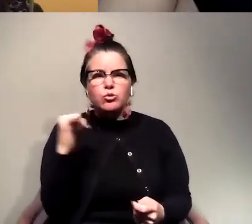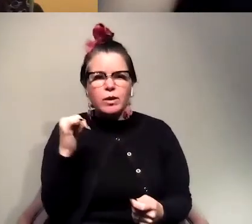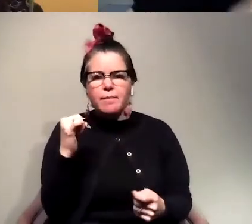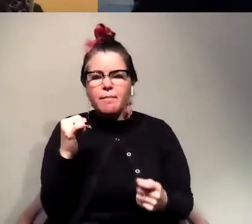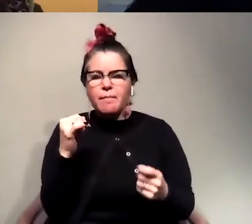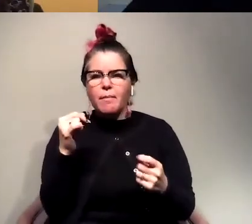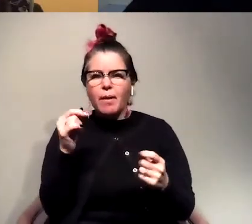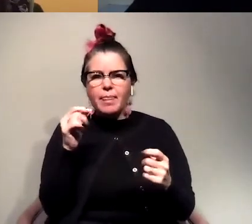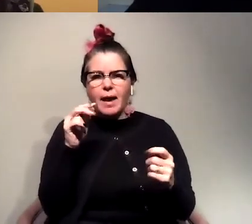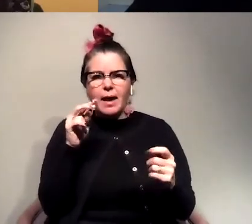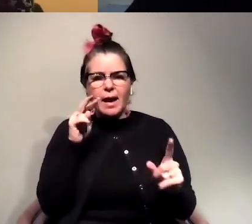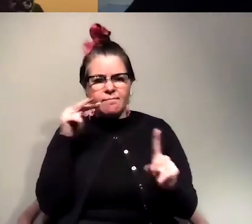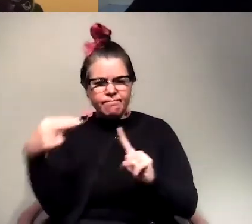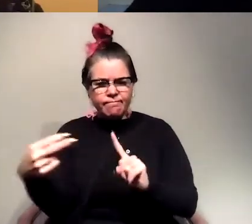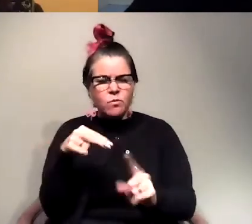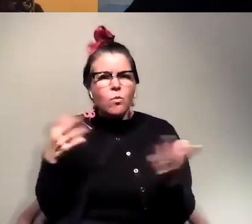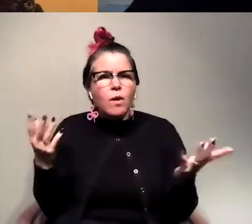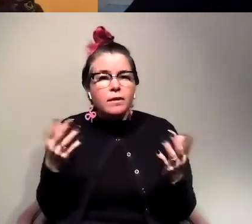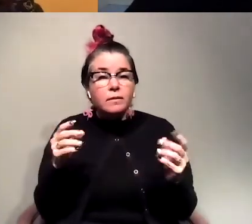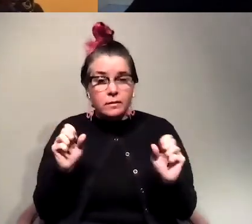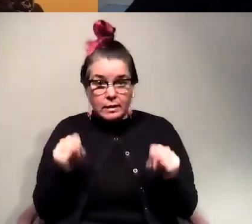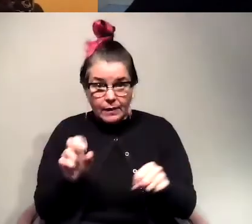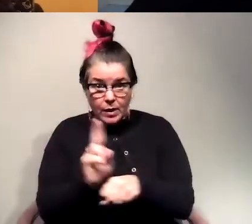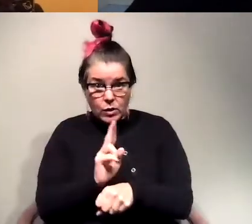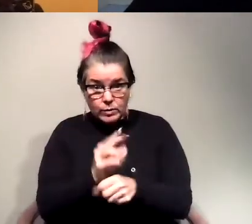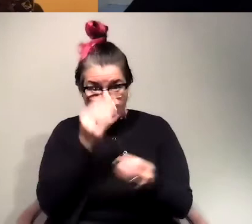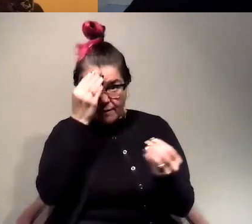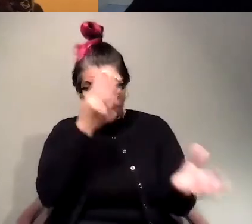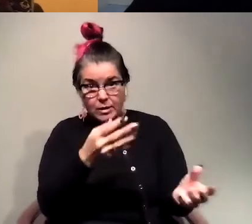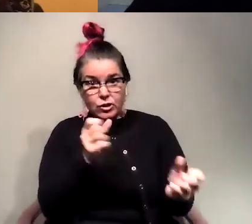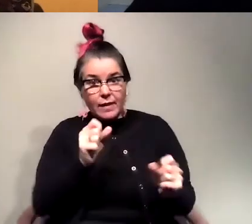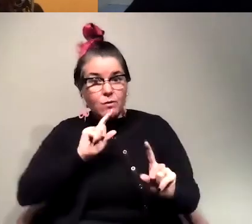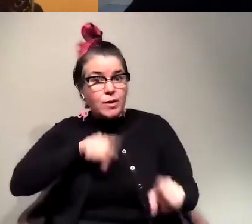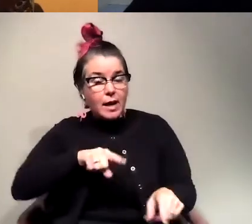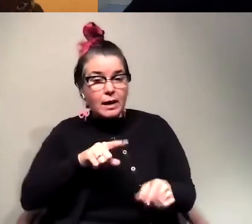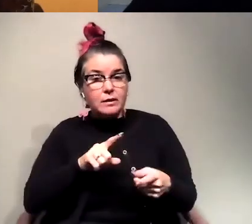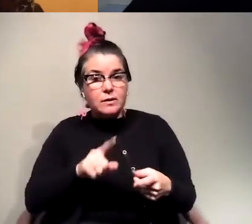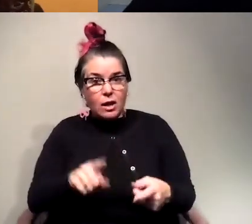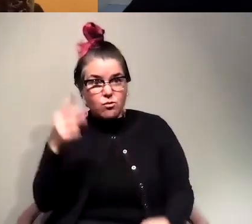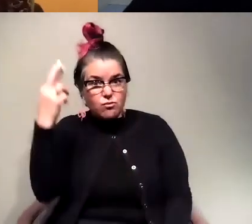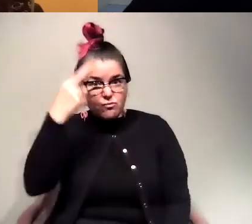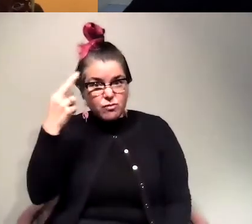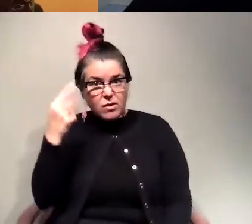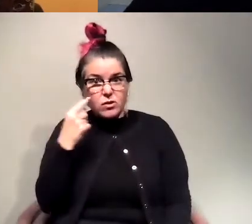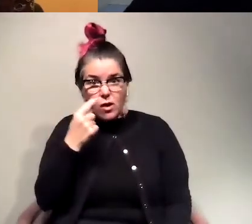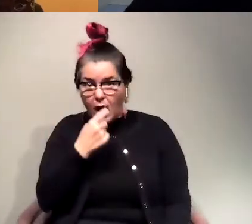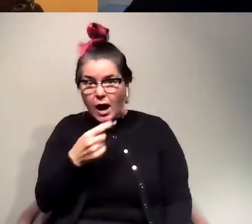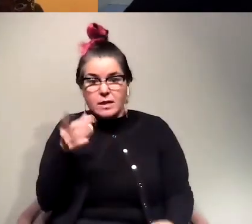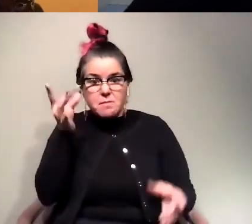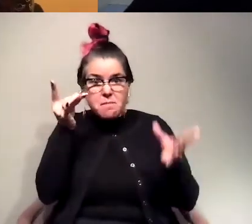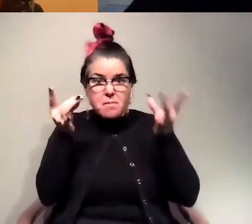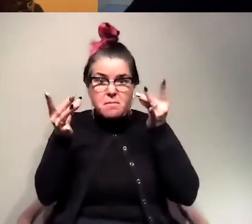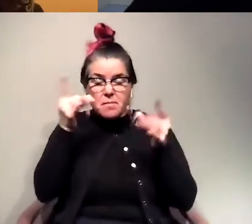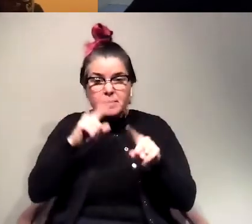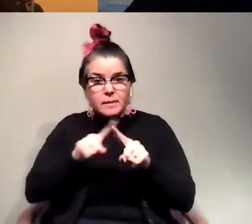perceive. Like, can they use this information? Can they react to it? Do they even know that their eyes are detecting this? And so